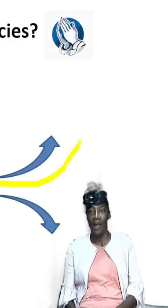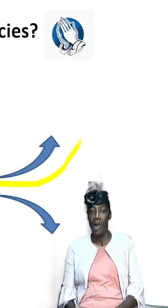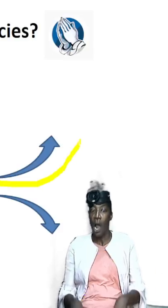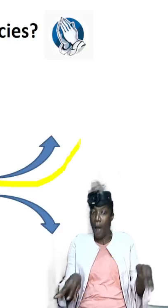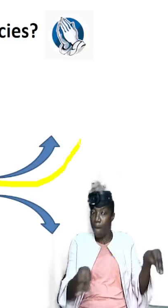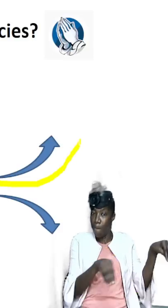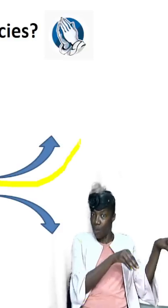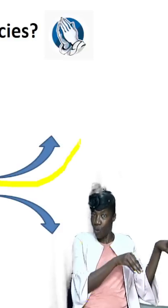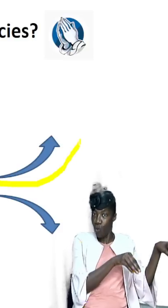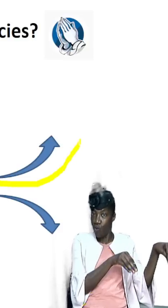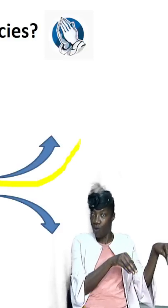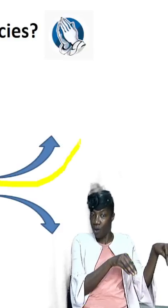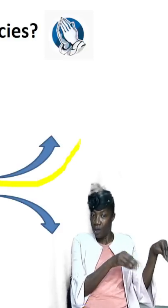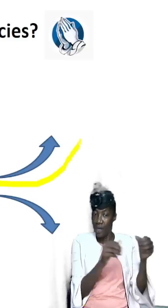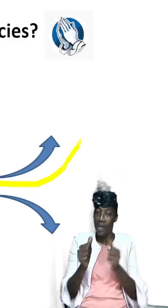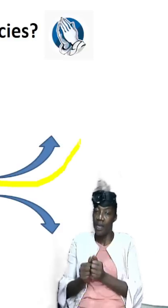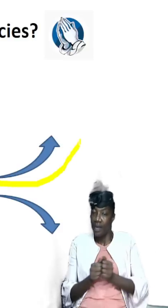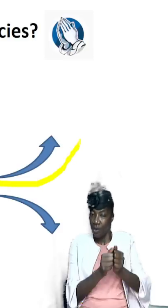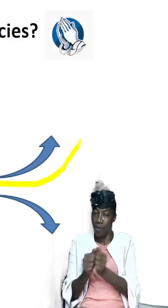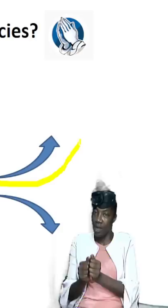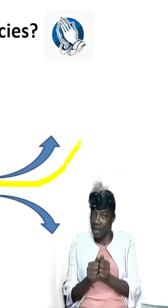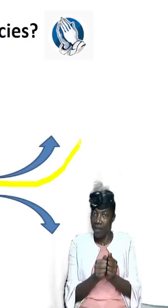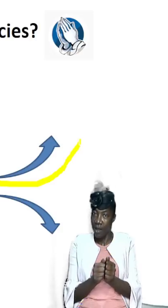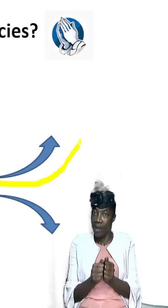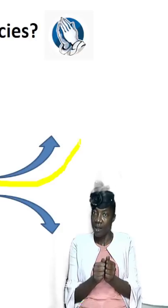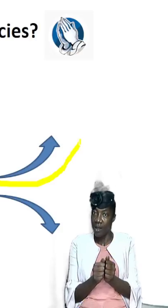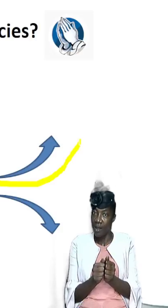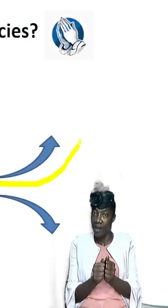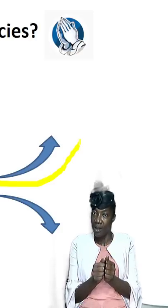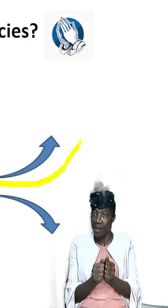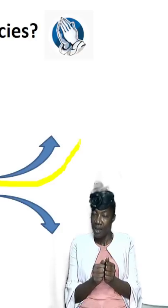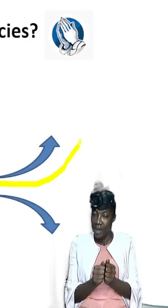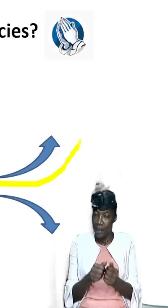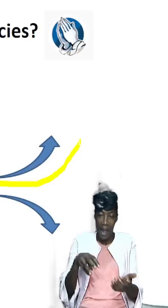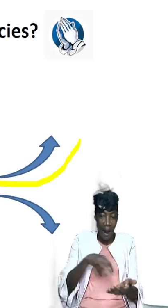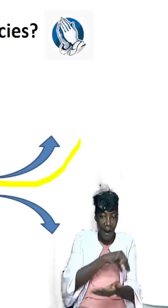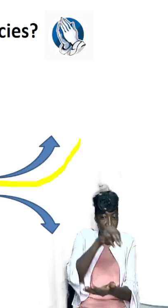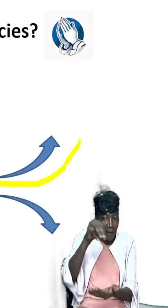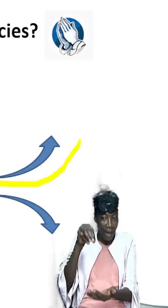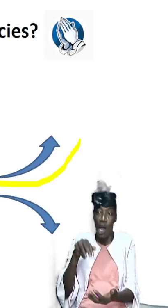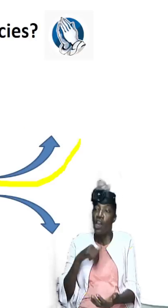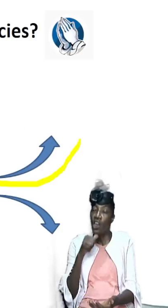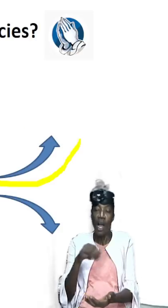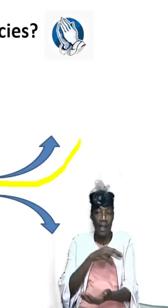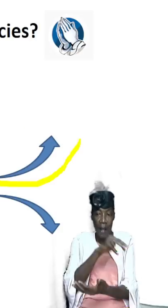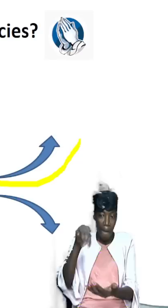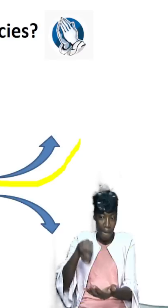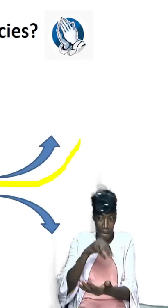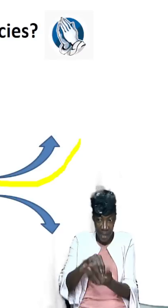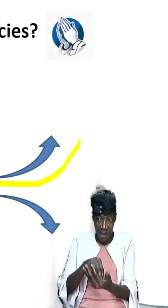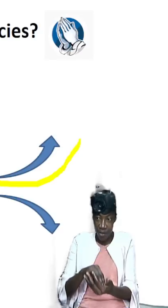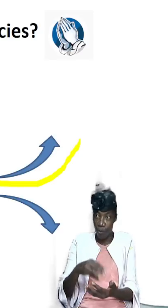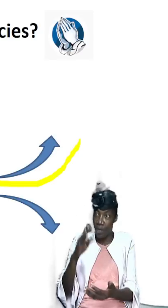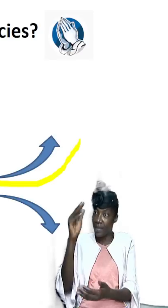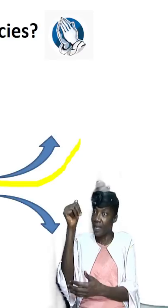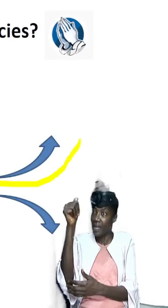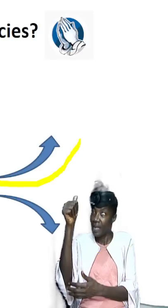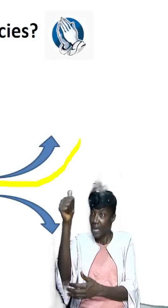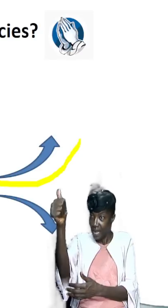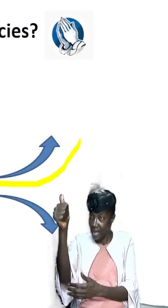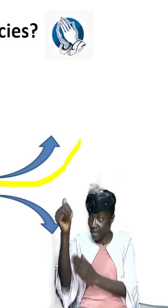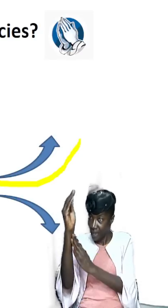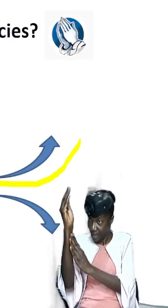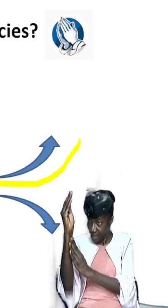they are together by themselves. They are unable to mix with any capital A, capital B. They are unable to